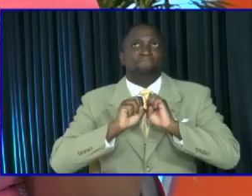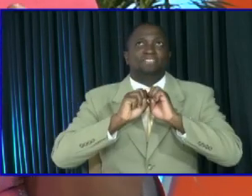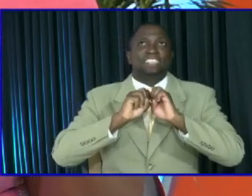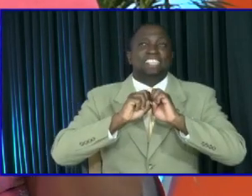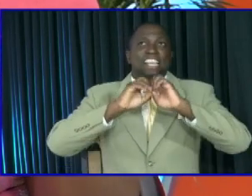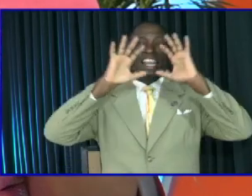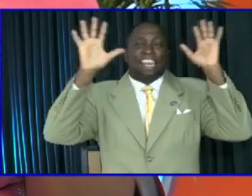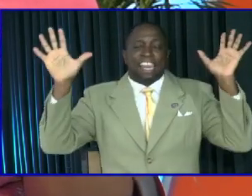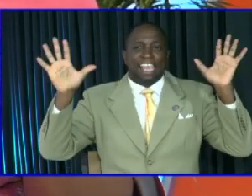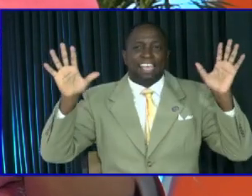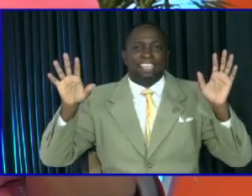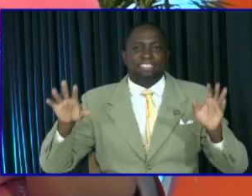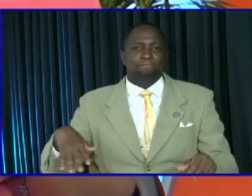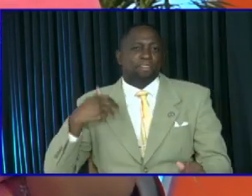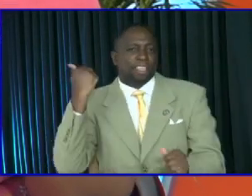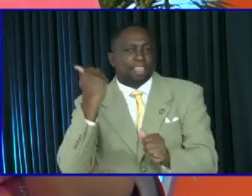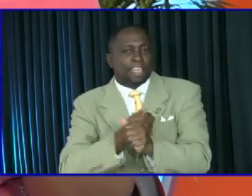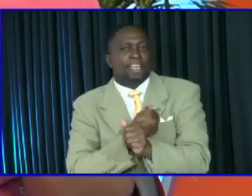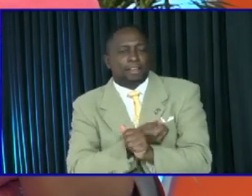the taxes went.